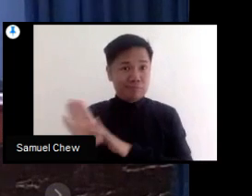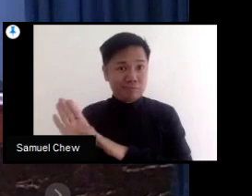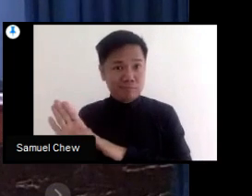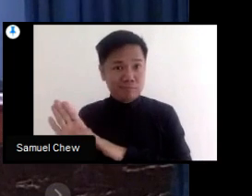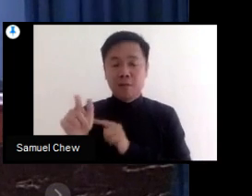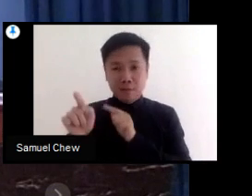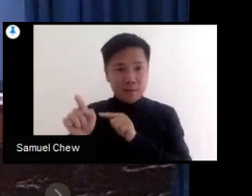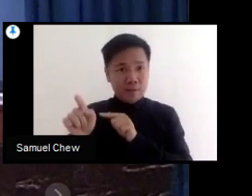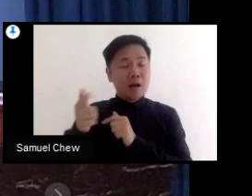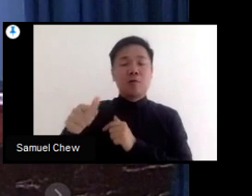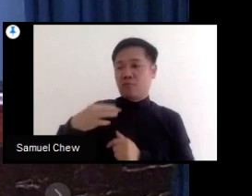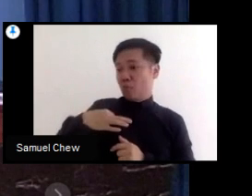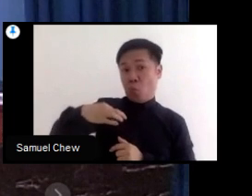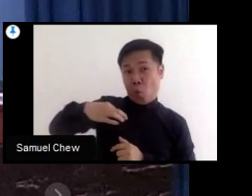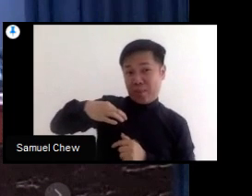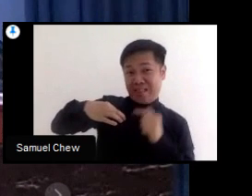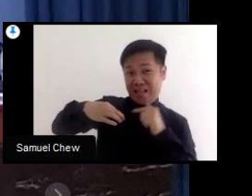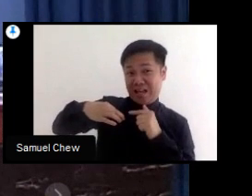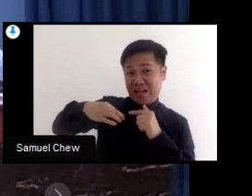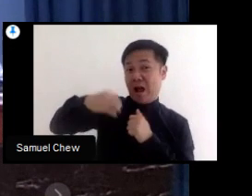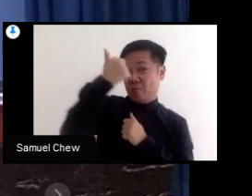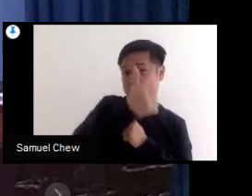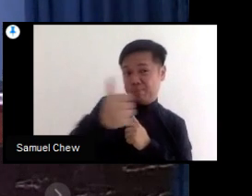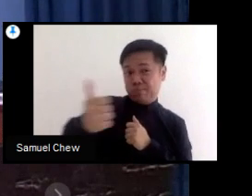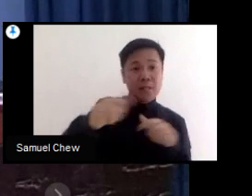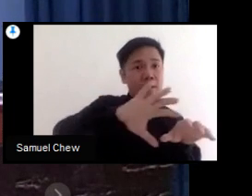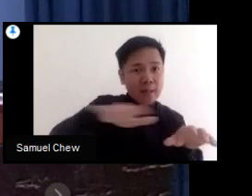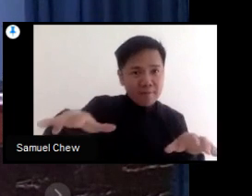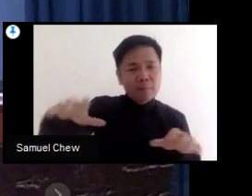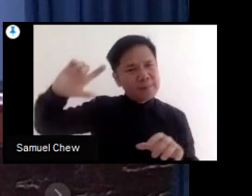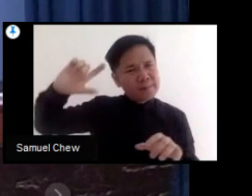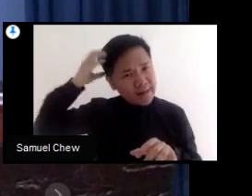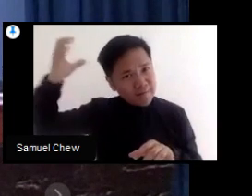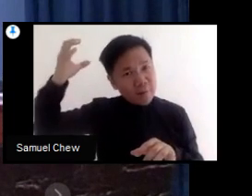voluntary by governments of each member state. We need to add it.